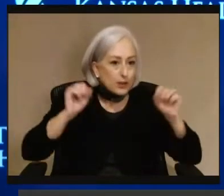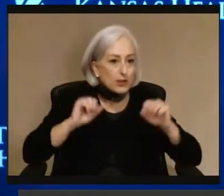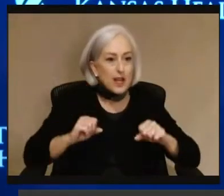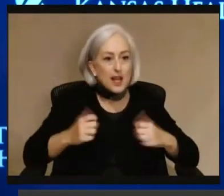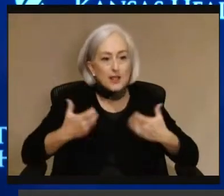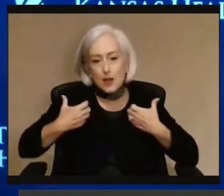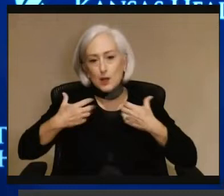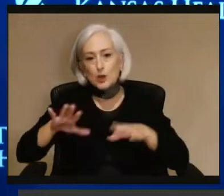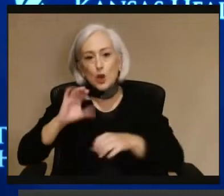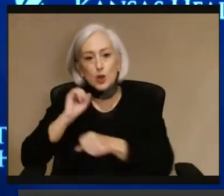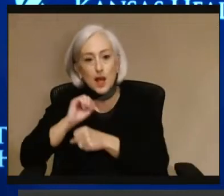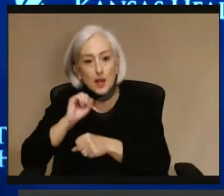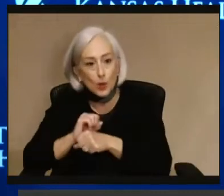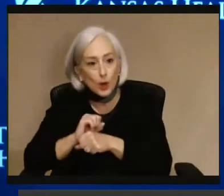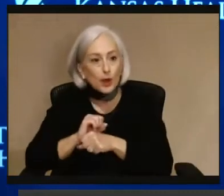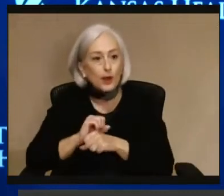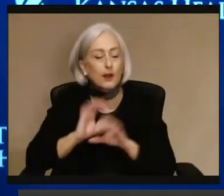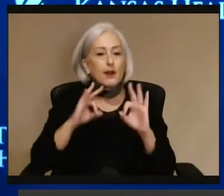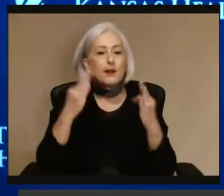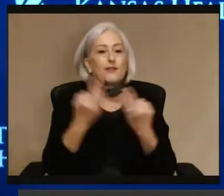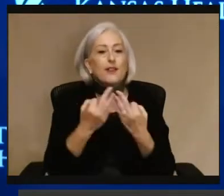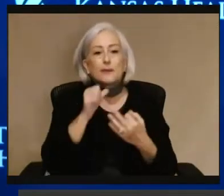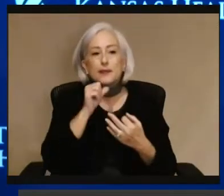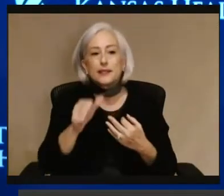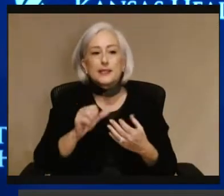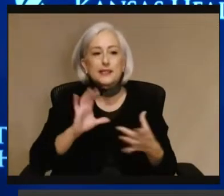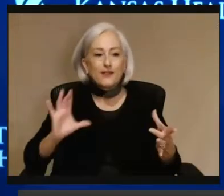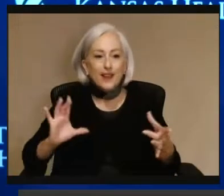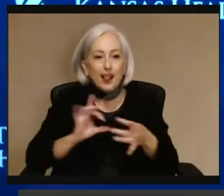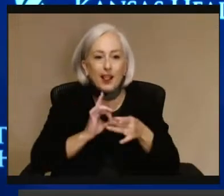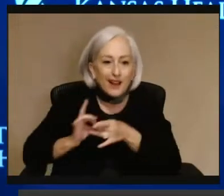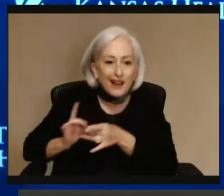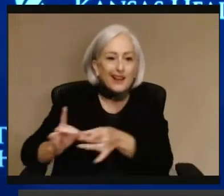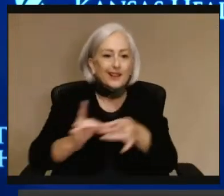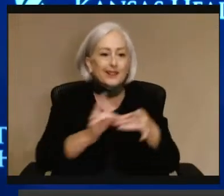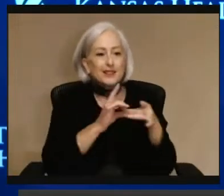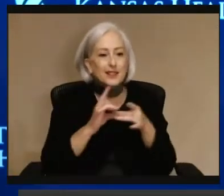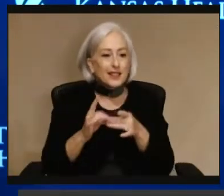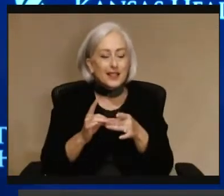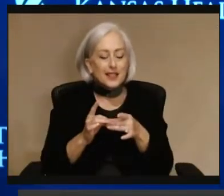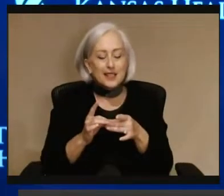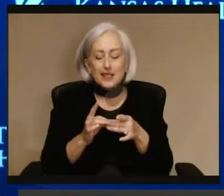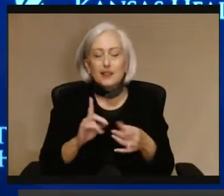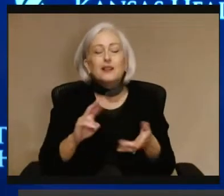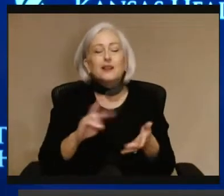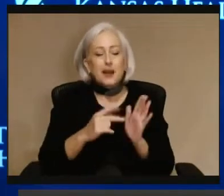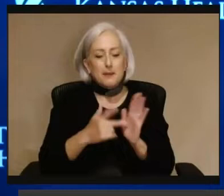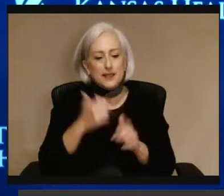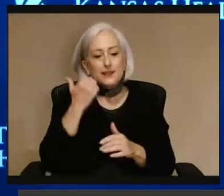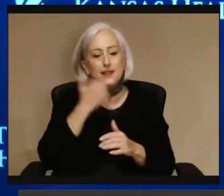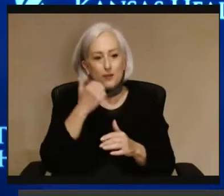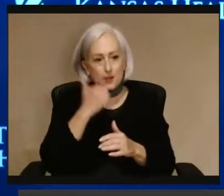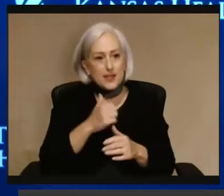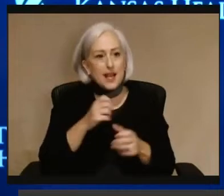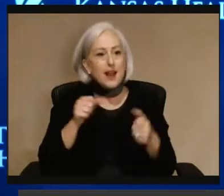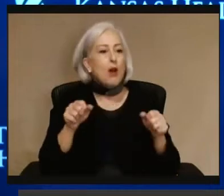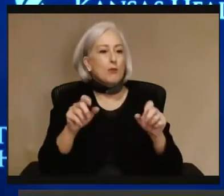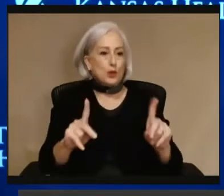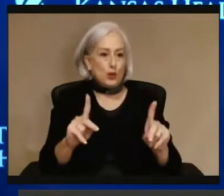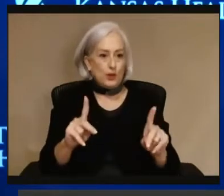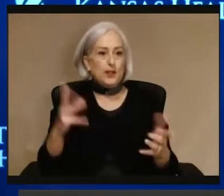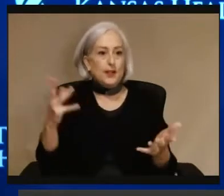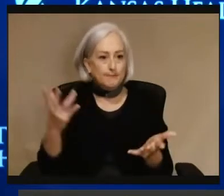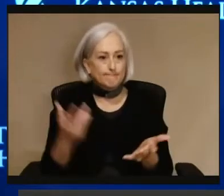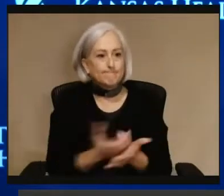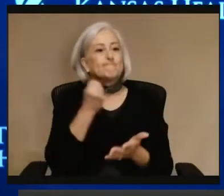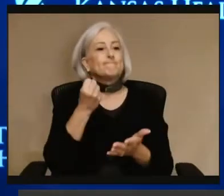family doesn't feel connected, it's time, every day is an opportunity. This is another chance for you to reset and to